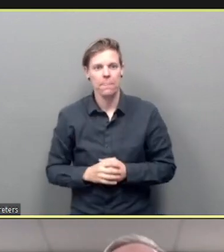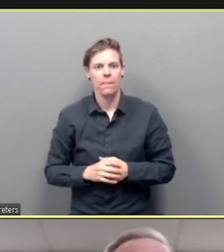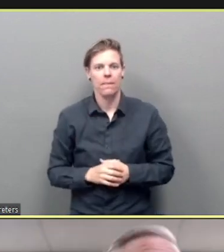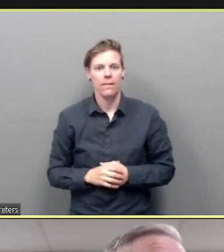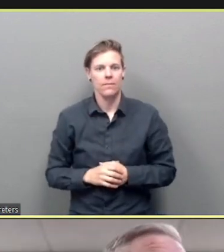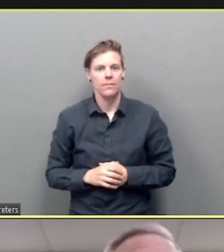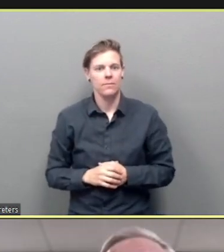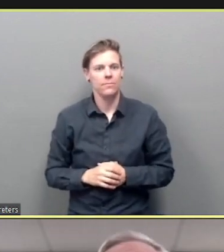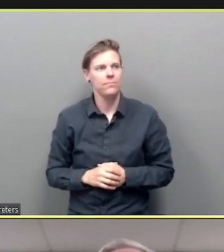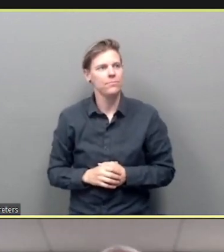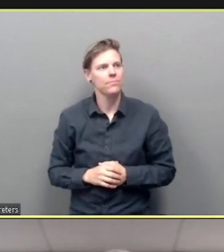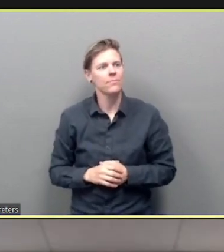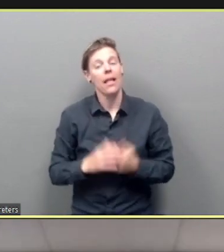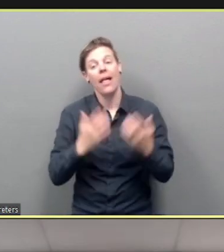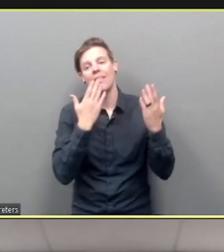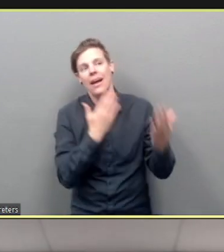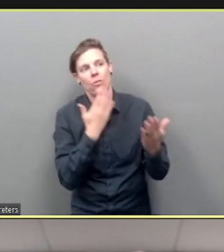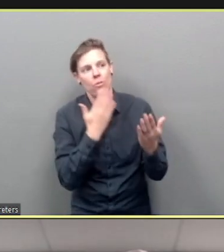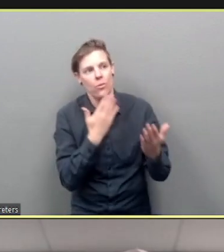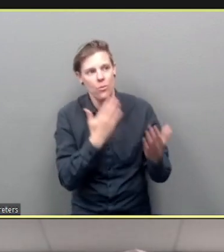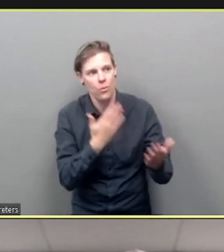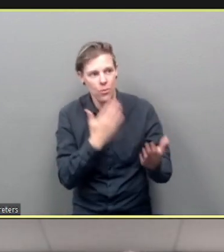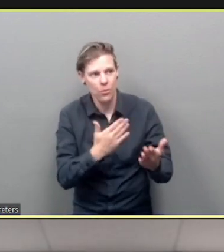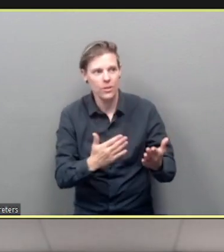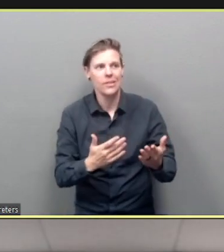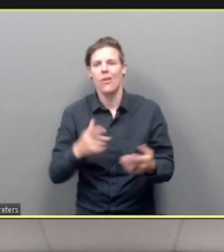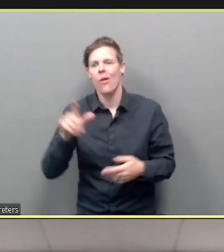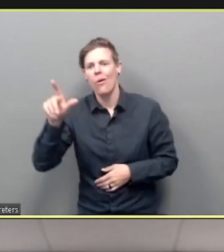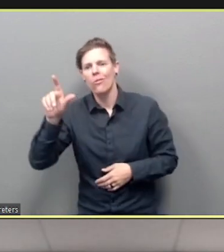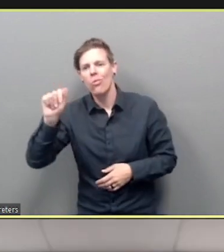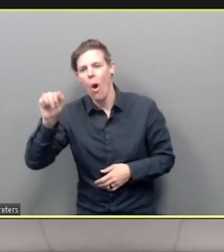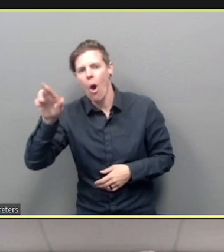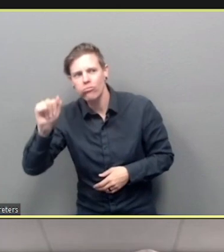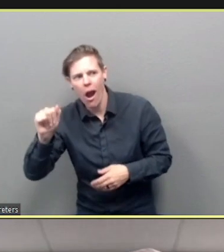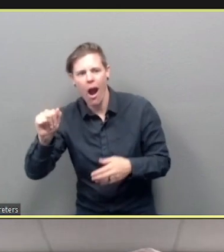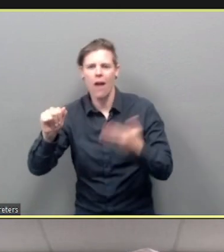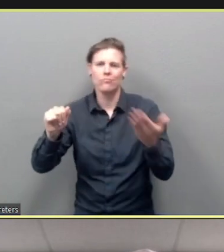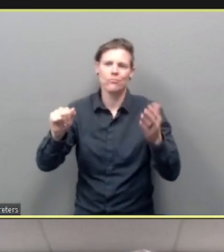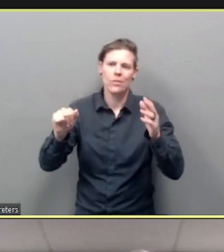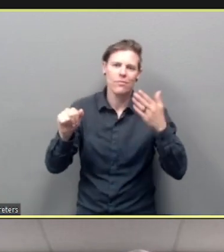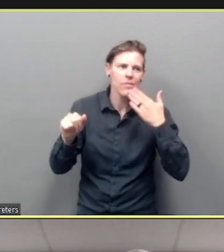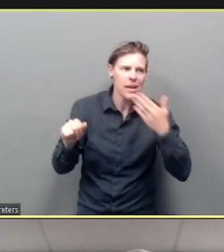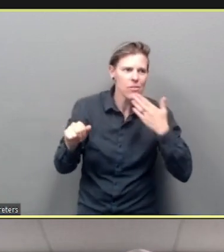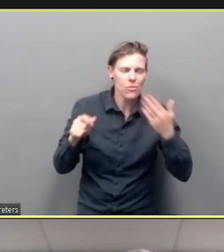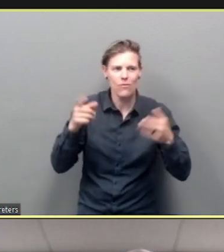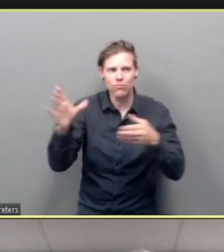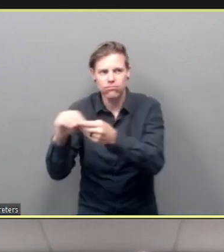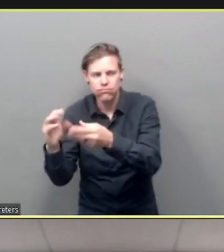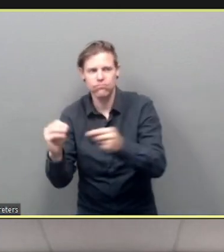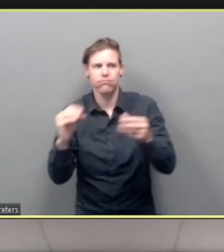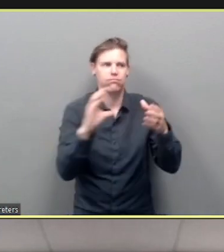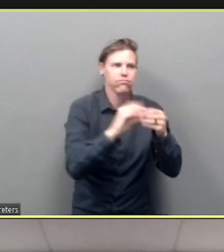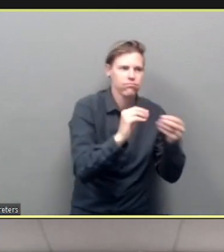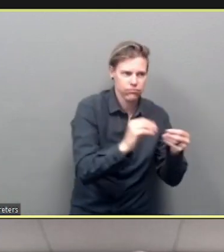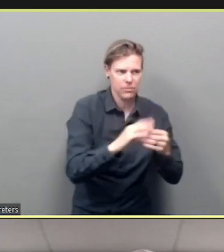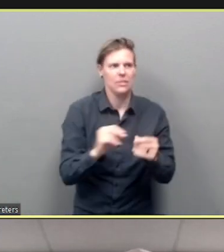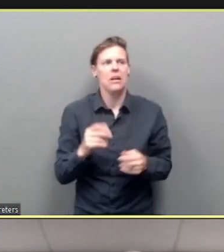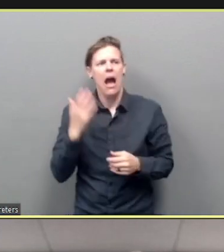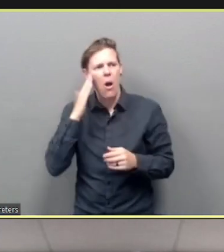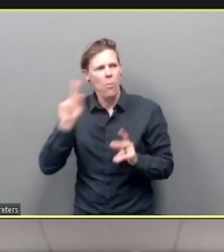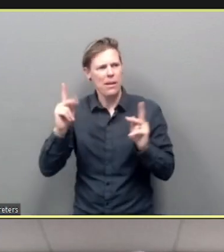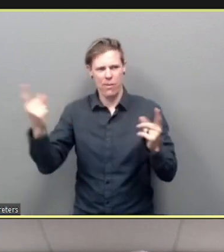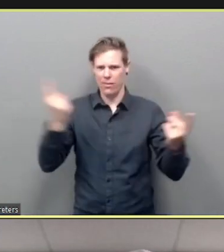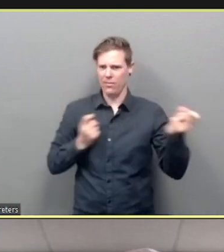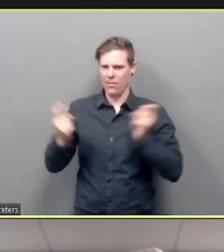Thanks so much, both to Laura and Christine. I get a lot of folks reaching out to me, asking me how I'm doing and how I